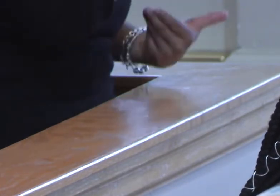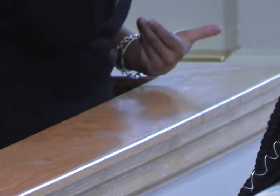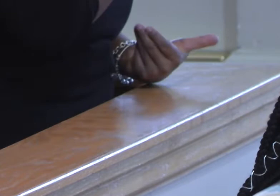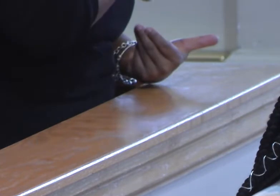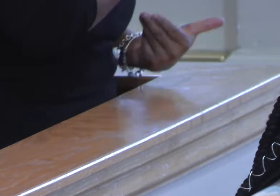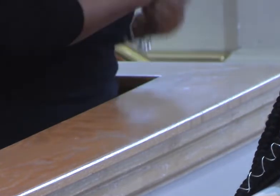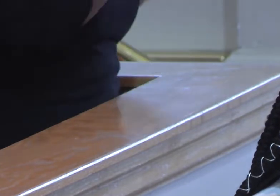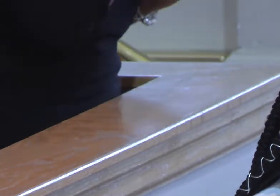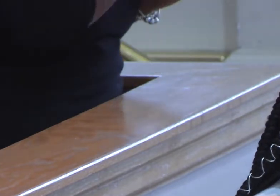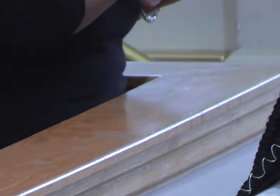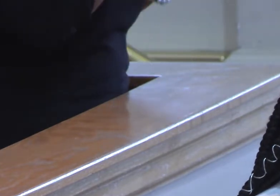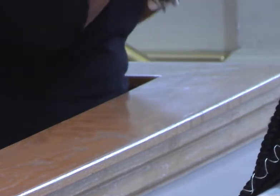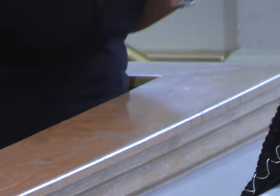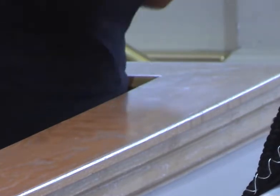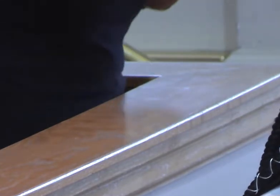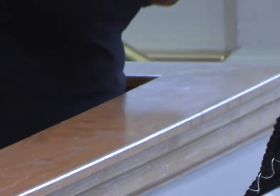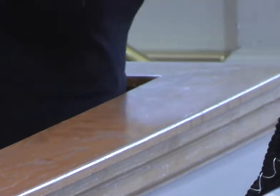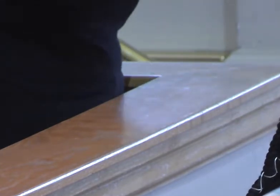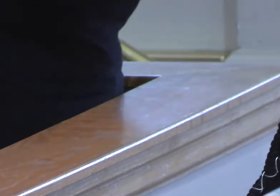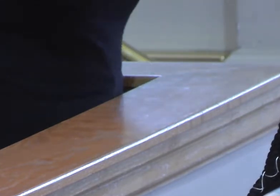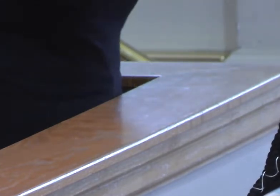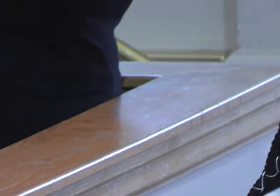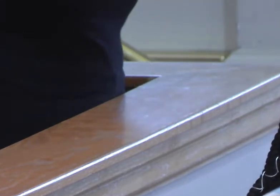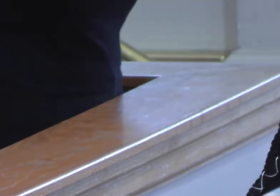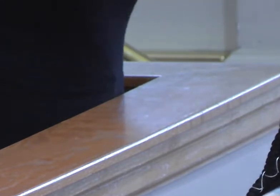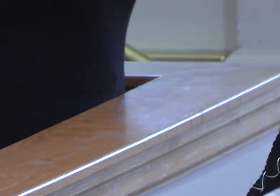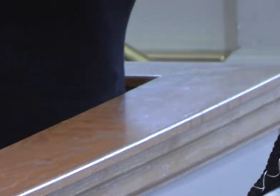Ambassador, National Youth Ambassador for the